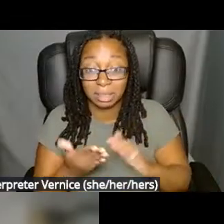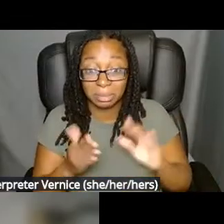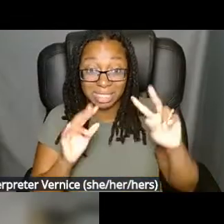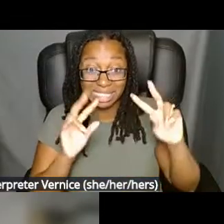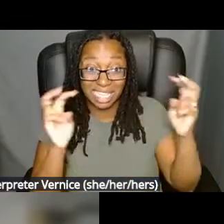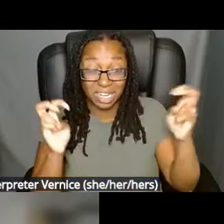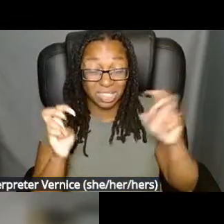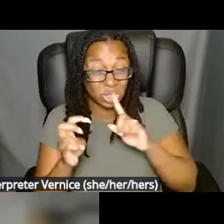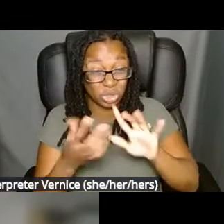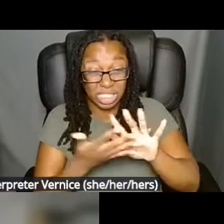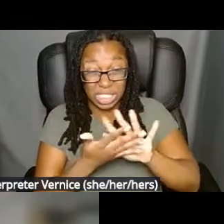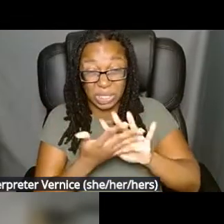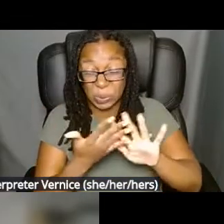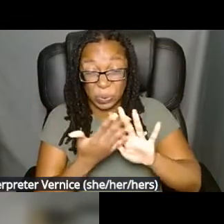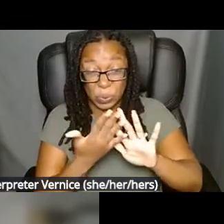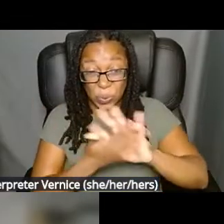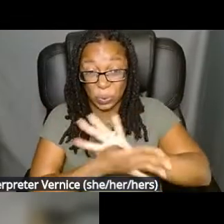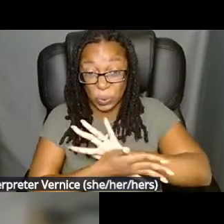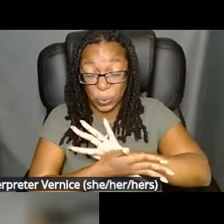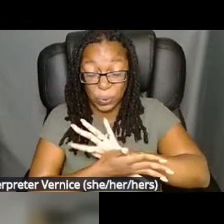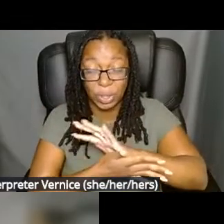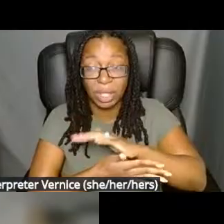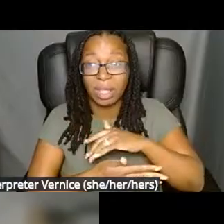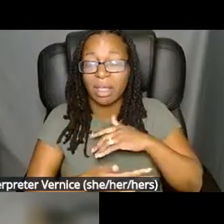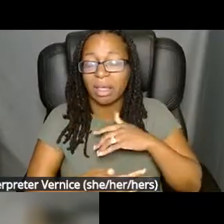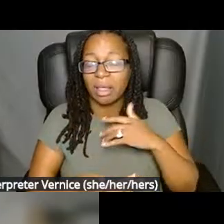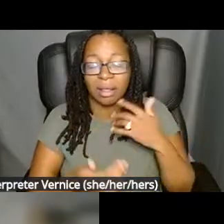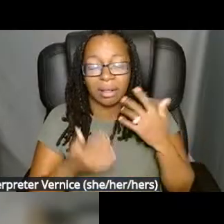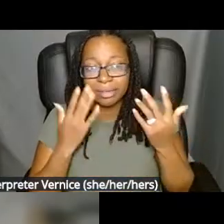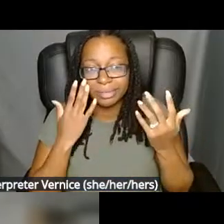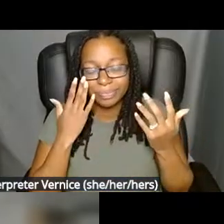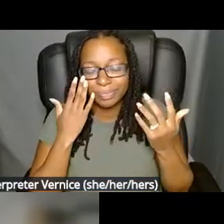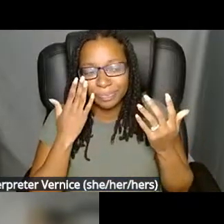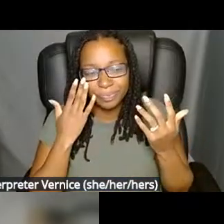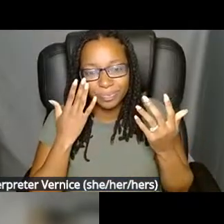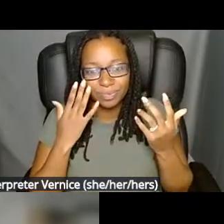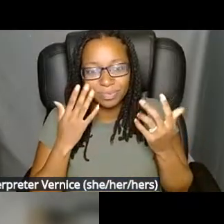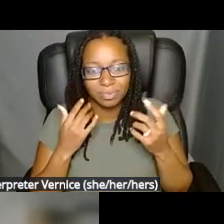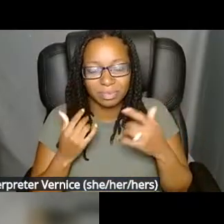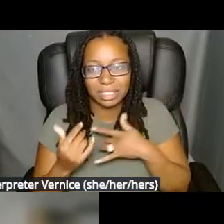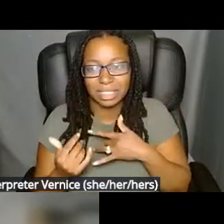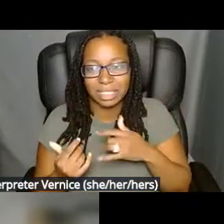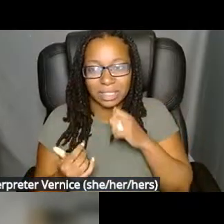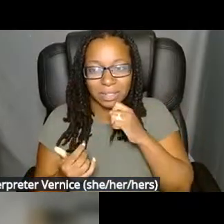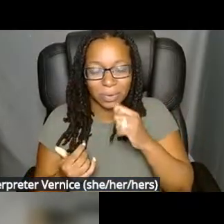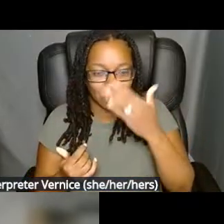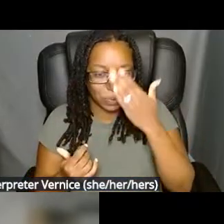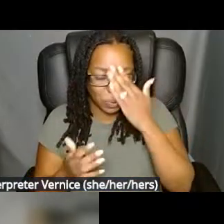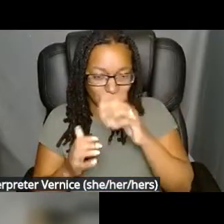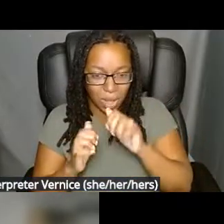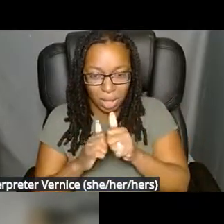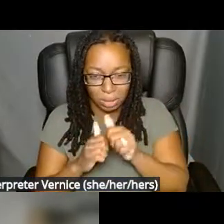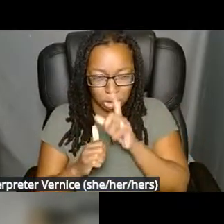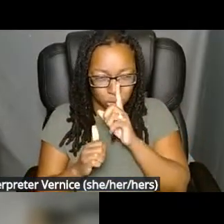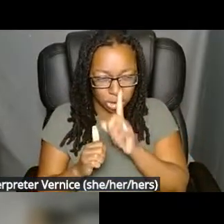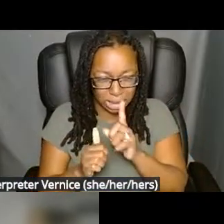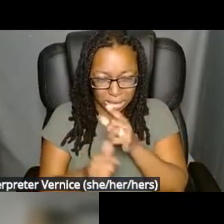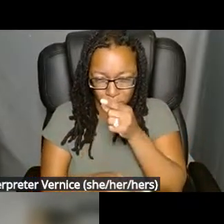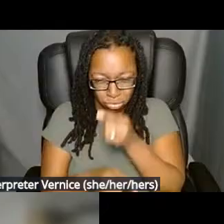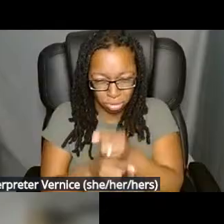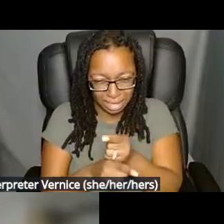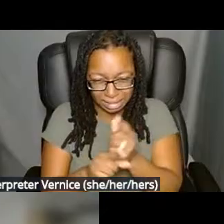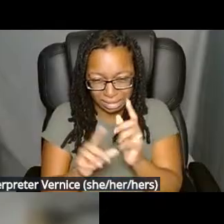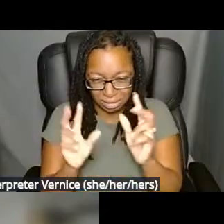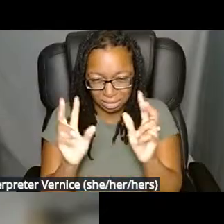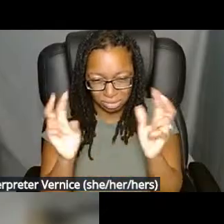really obscure Yeah. and and they don't often know how to phrase it right to kind of